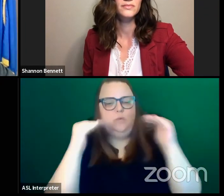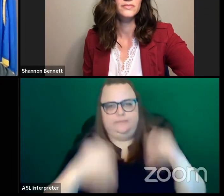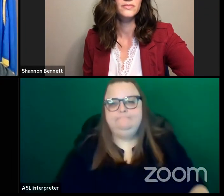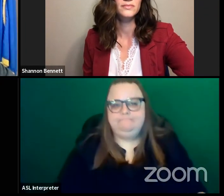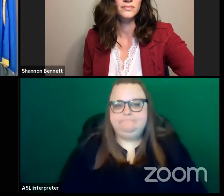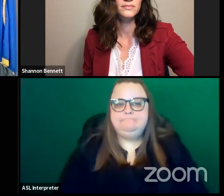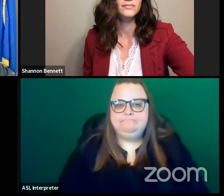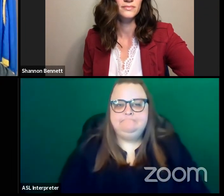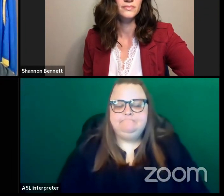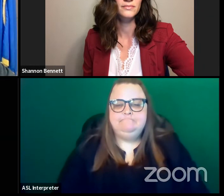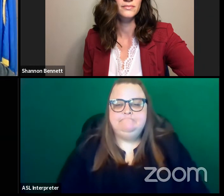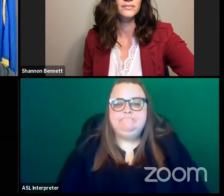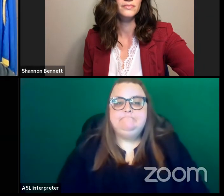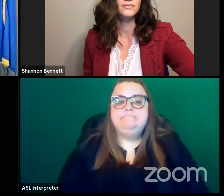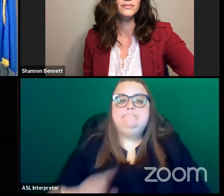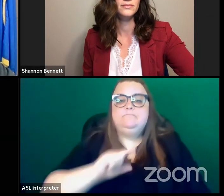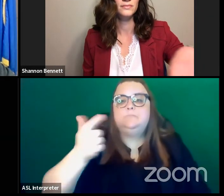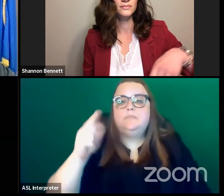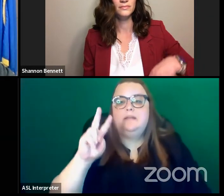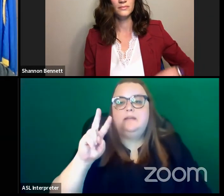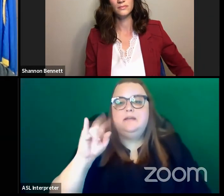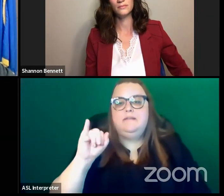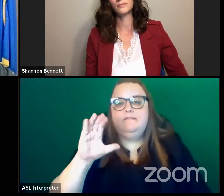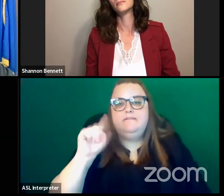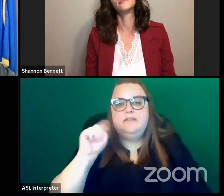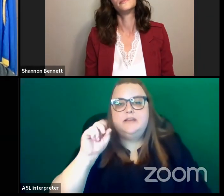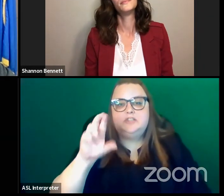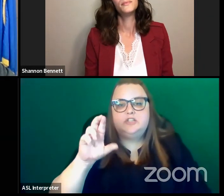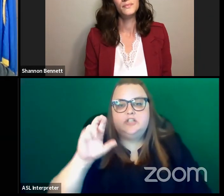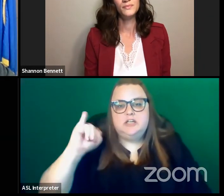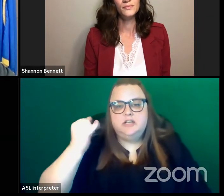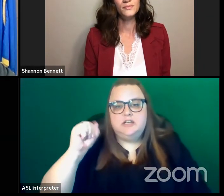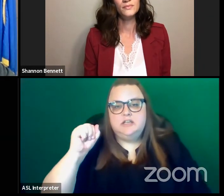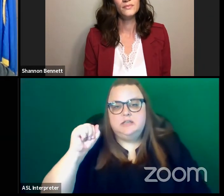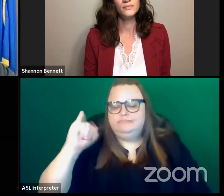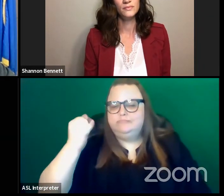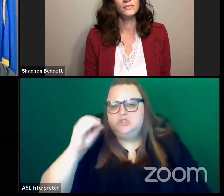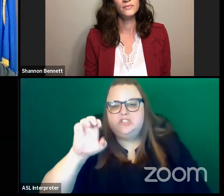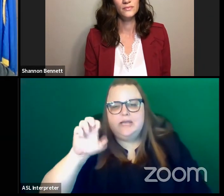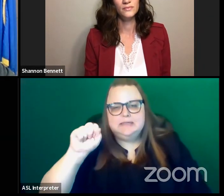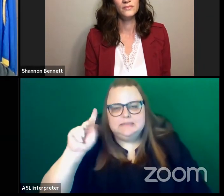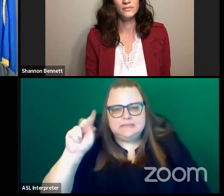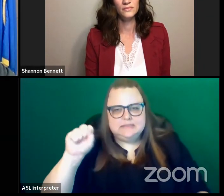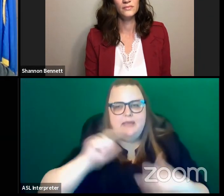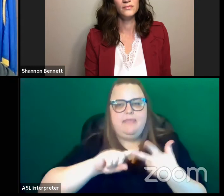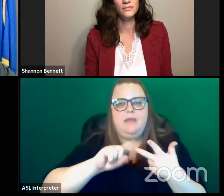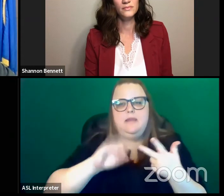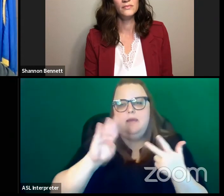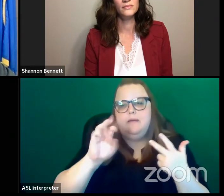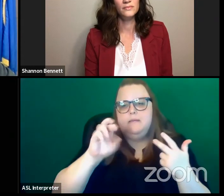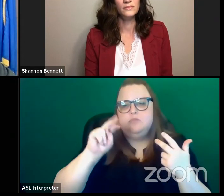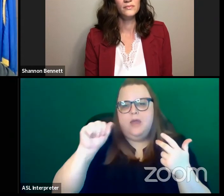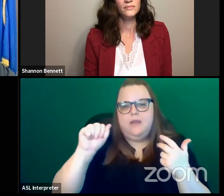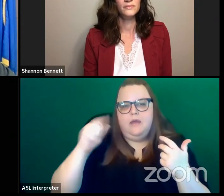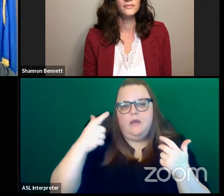Thank you for that. We'll go to Victor Jakes of the RJ, and then Brenna Goff, I believe from Bloomberg, will take the last question. So